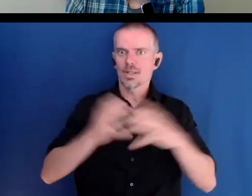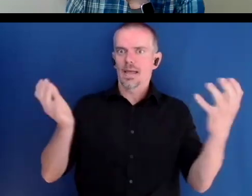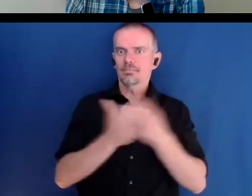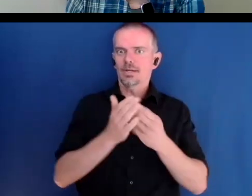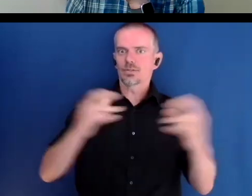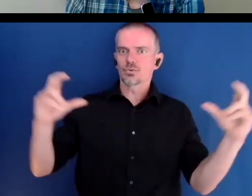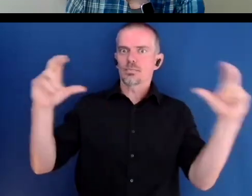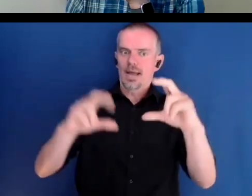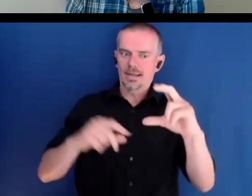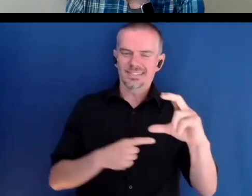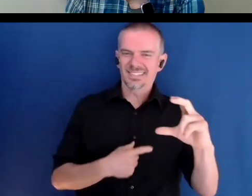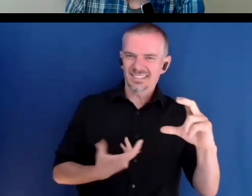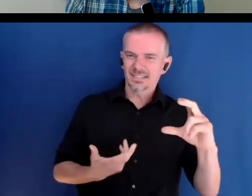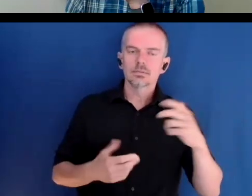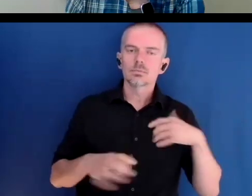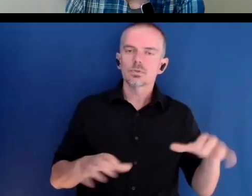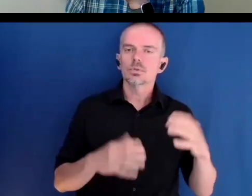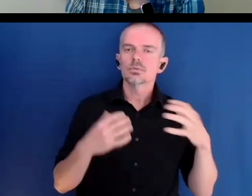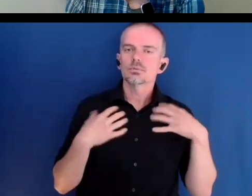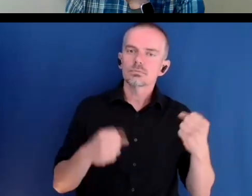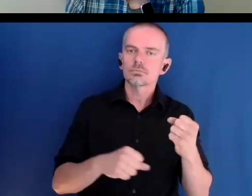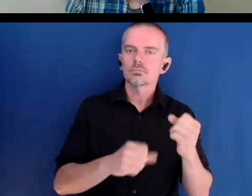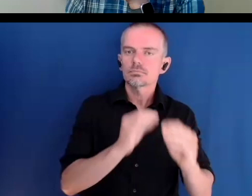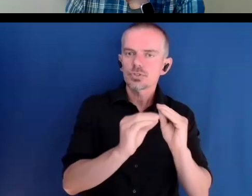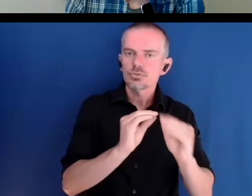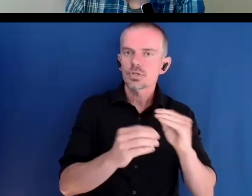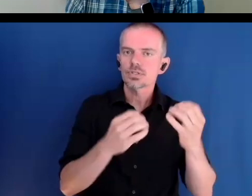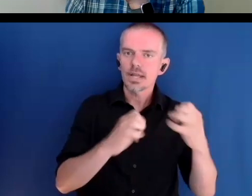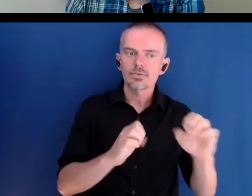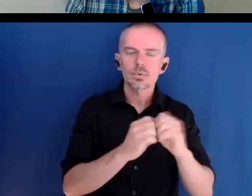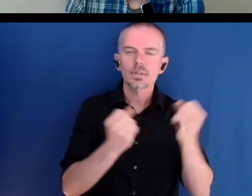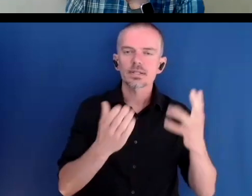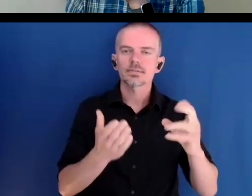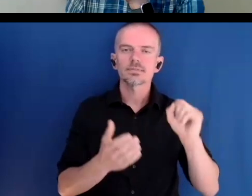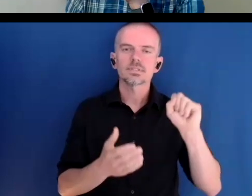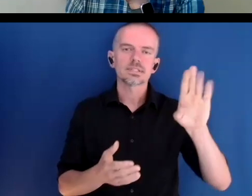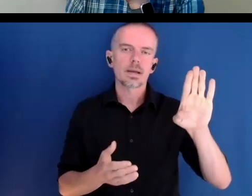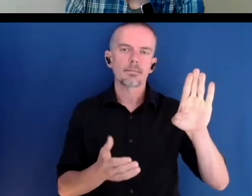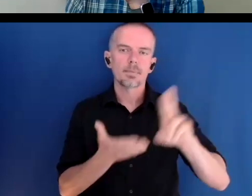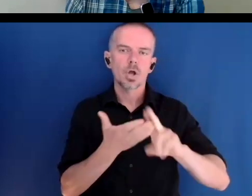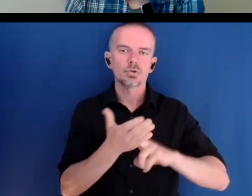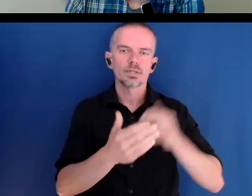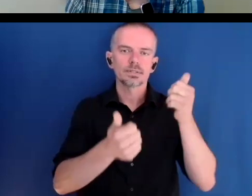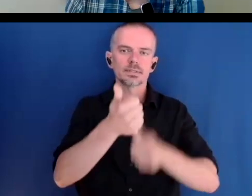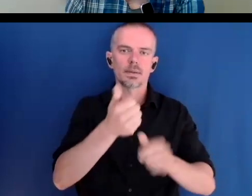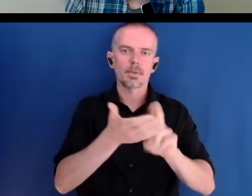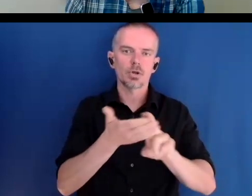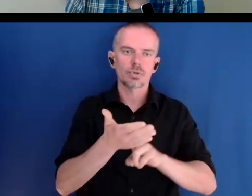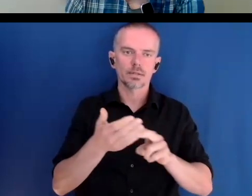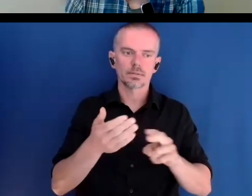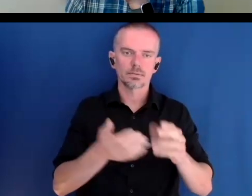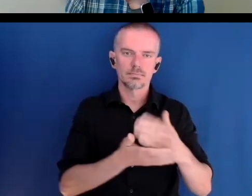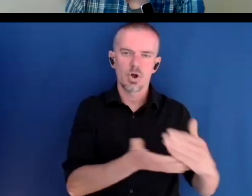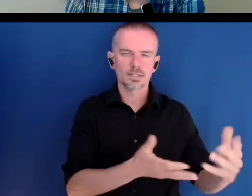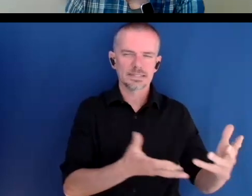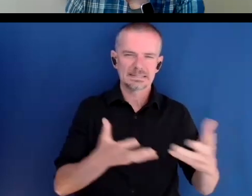with restoration efforts that have a lot of subcontracting components. So I'll kick it to Midori as our resident grants